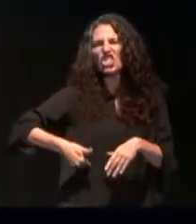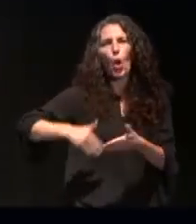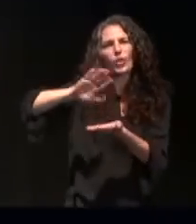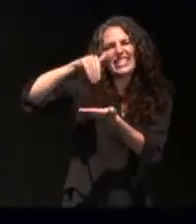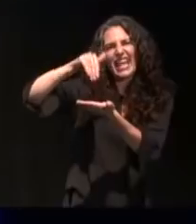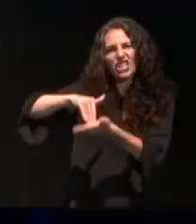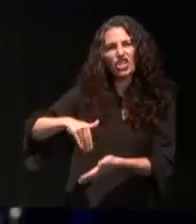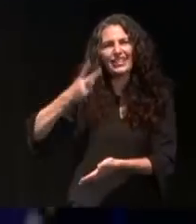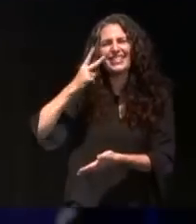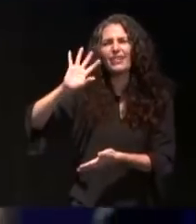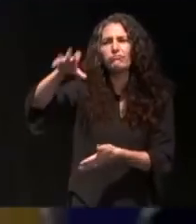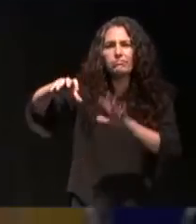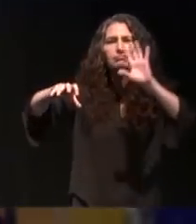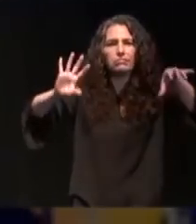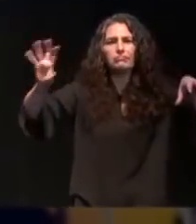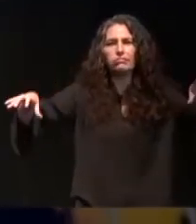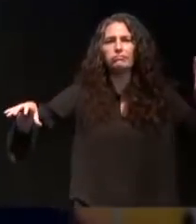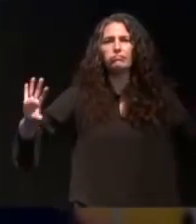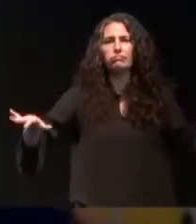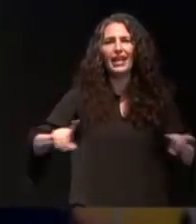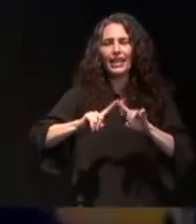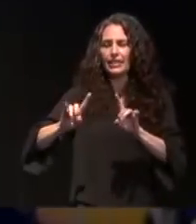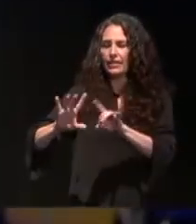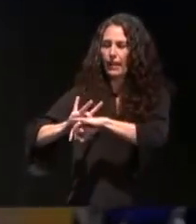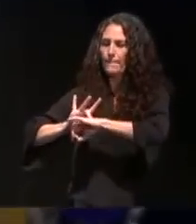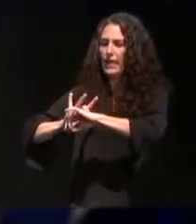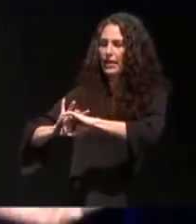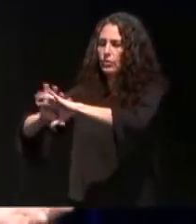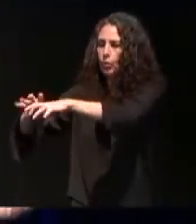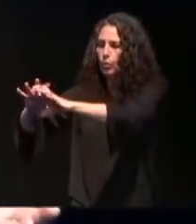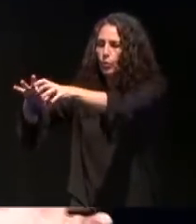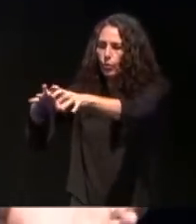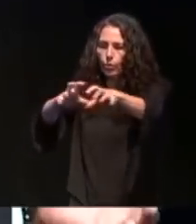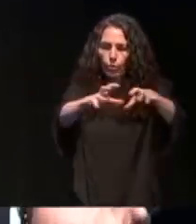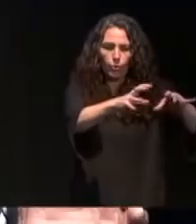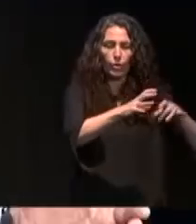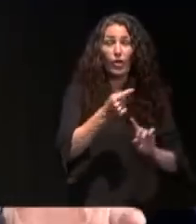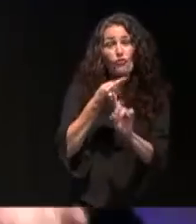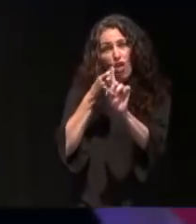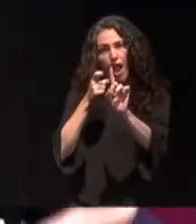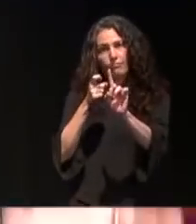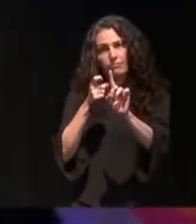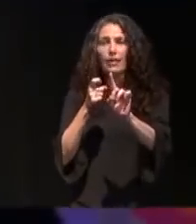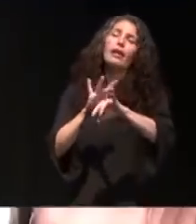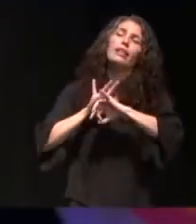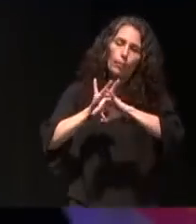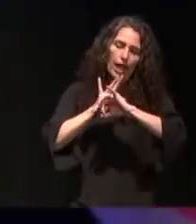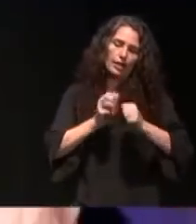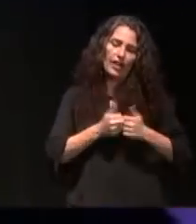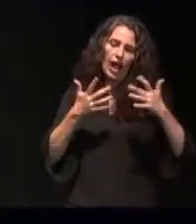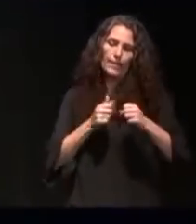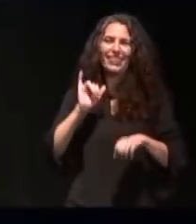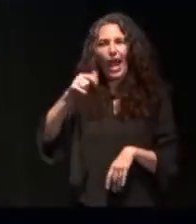Soul Center. I see these planets emanating from the planet of Agape. That was the dream that